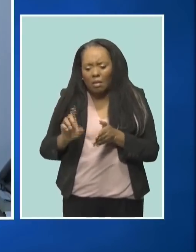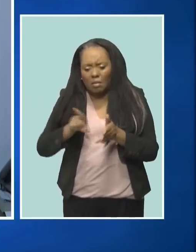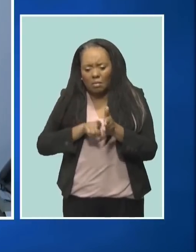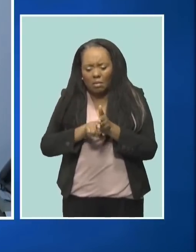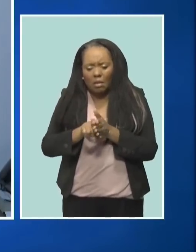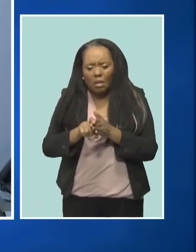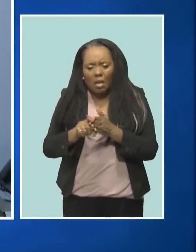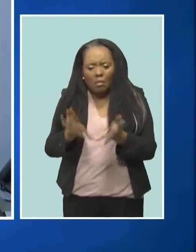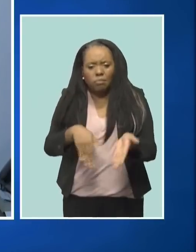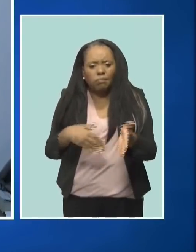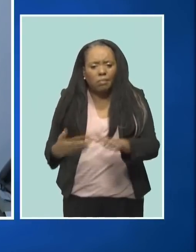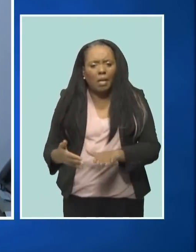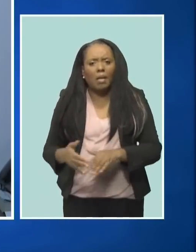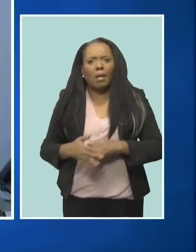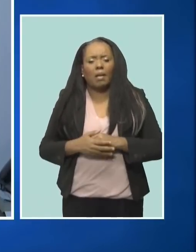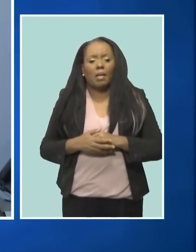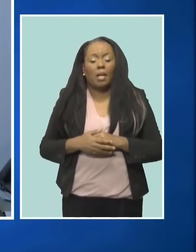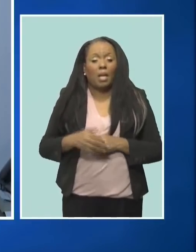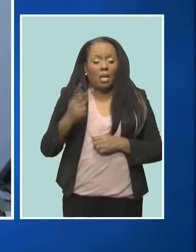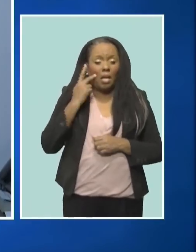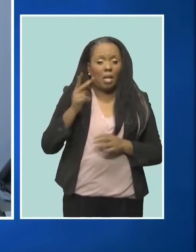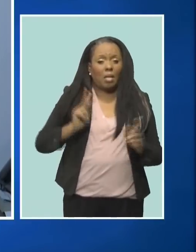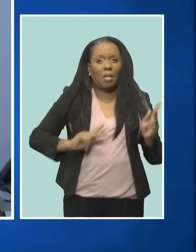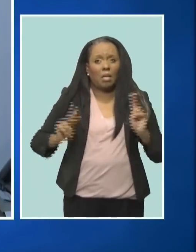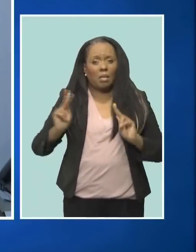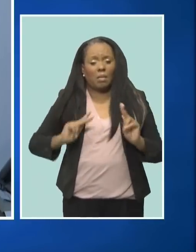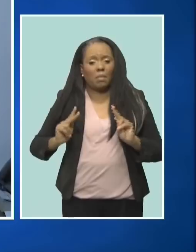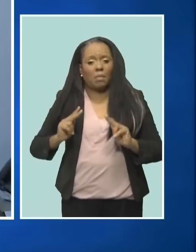I have been seeing things with people using